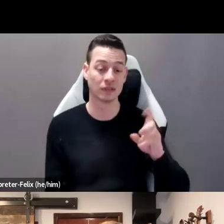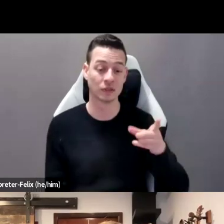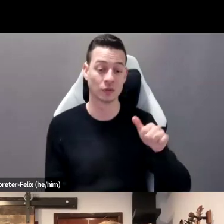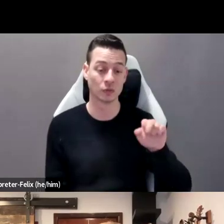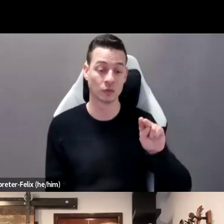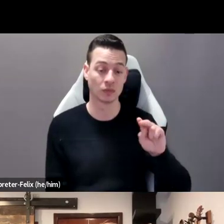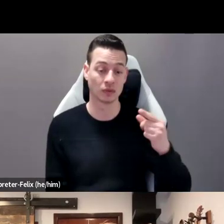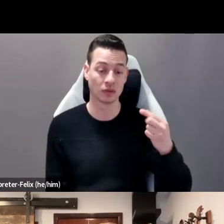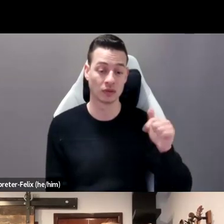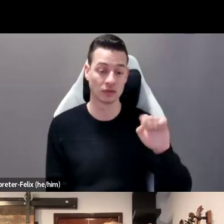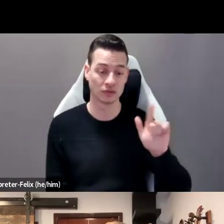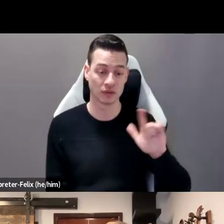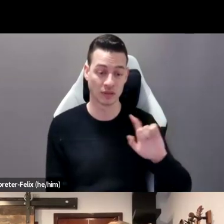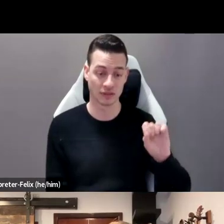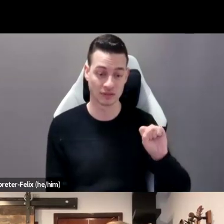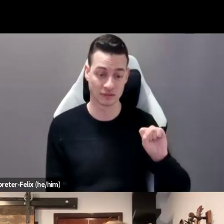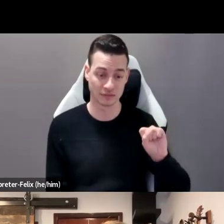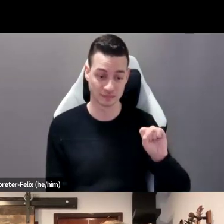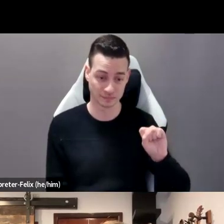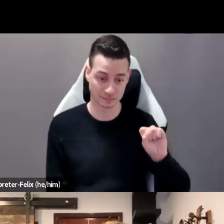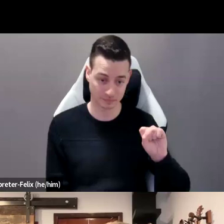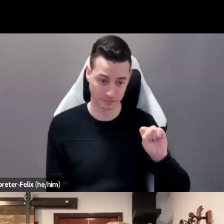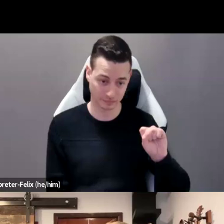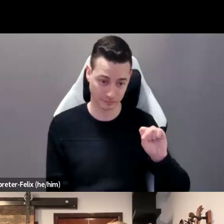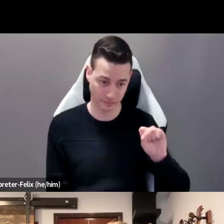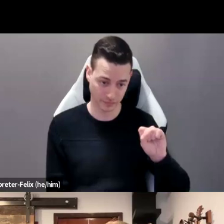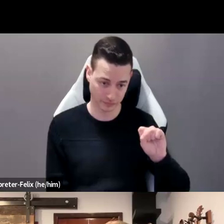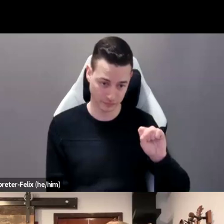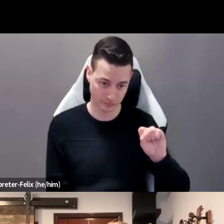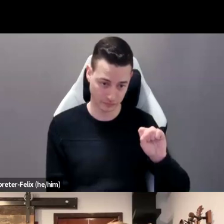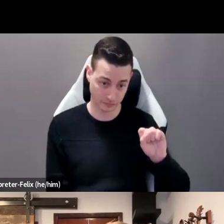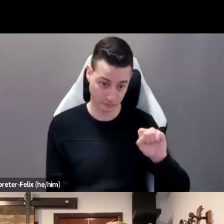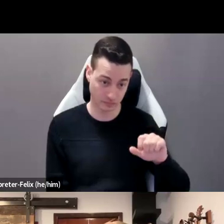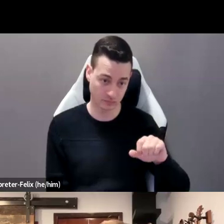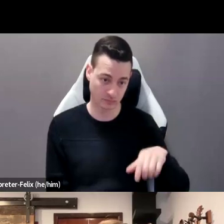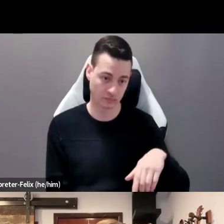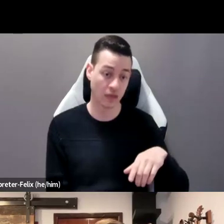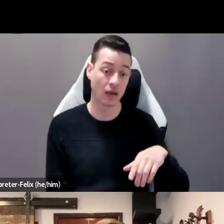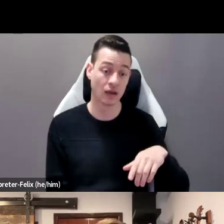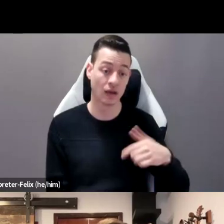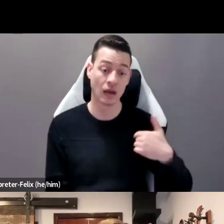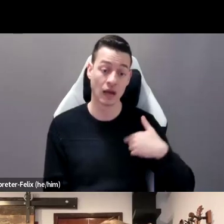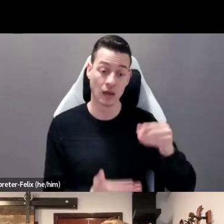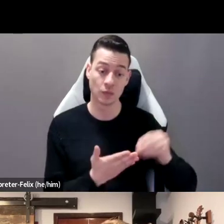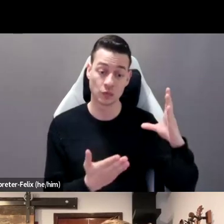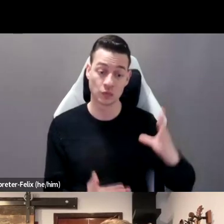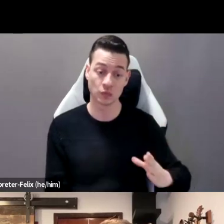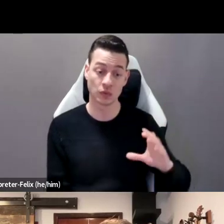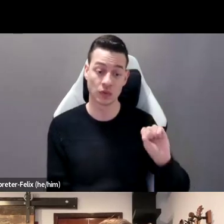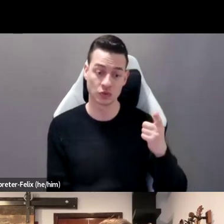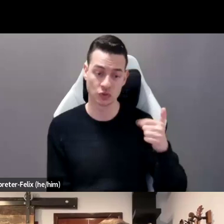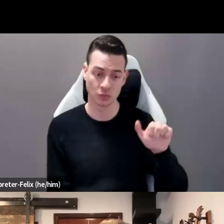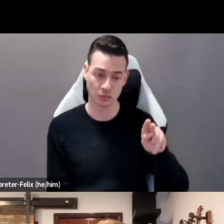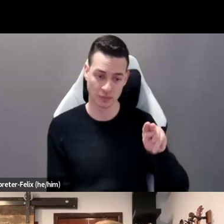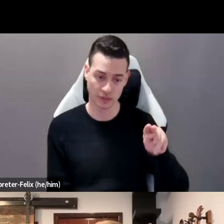Soberman and Hunter. I don't know that I specifically have solutions, but I think a lot of what you're saying about like replicating